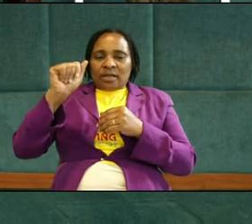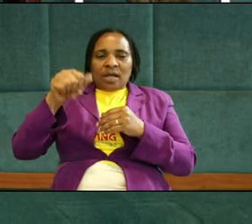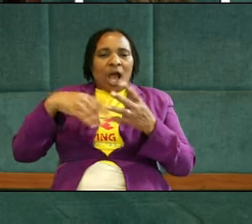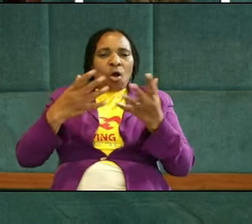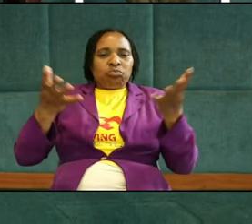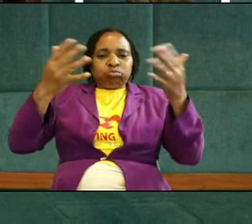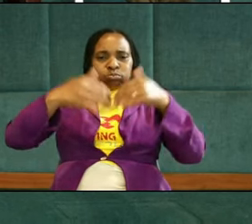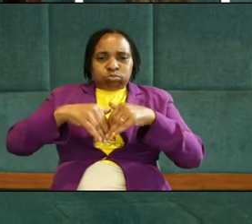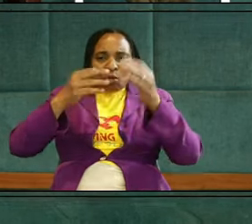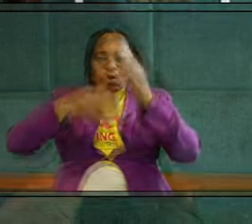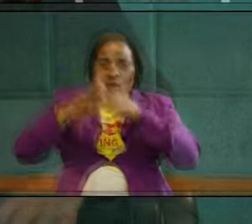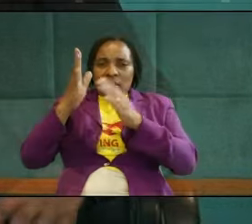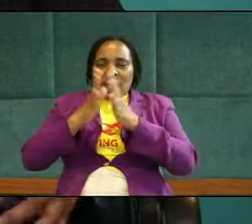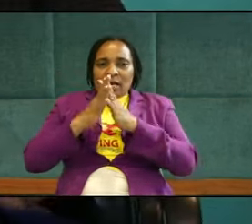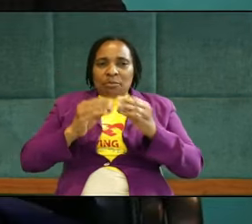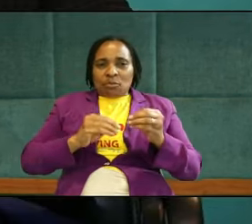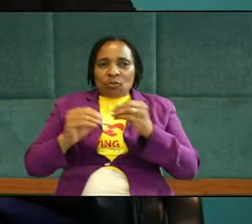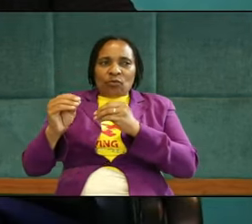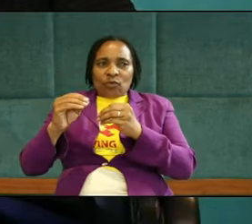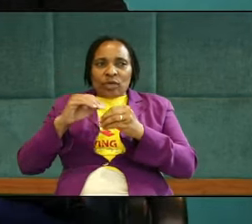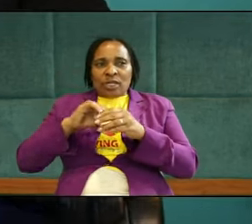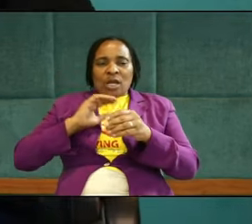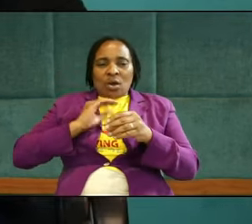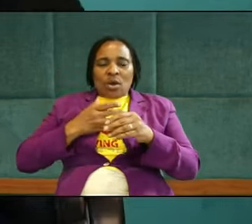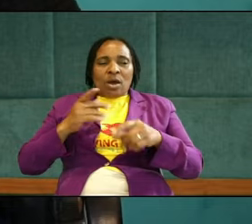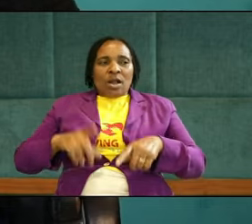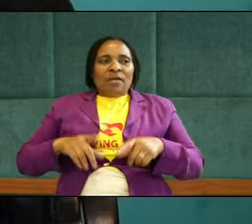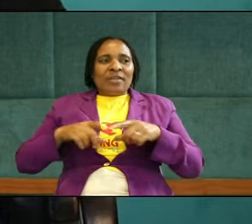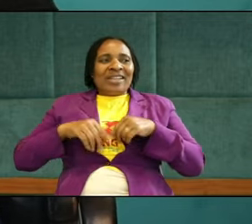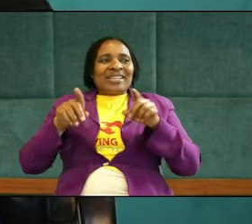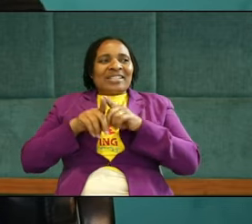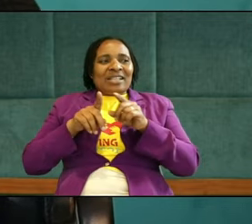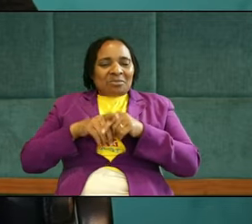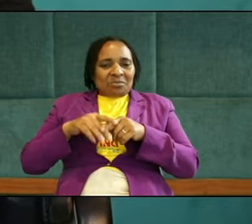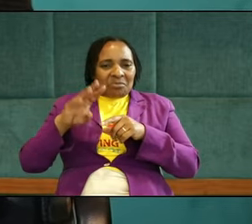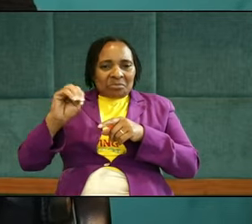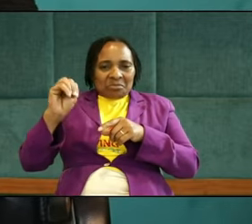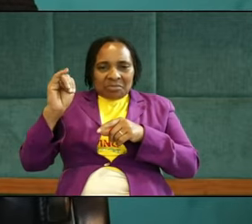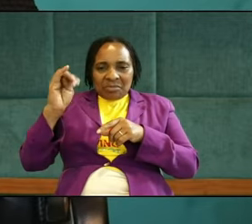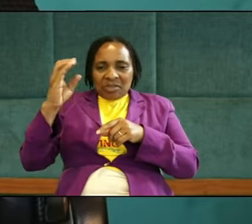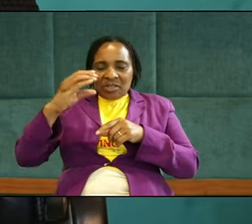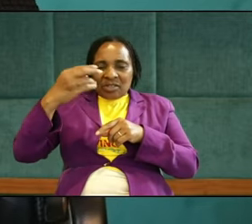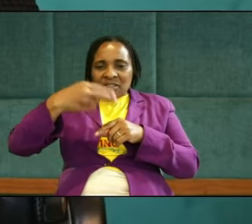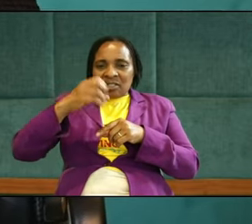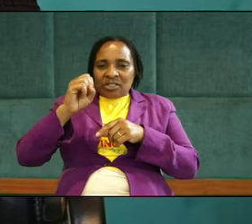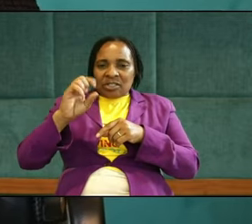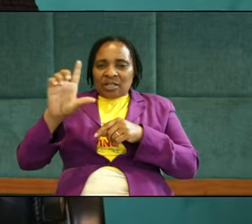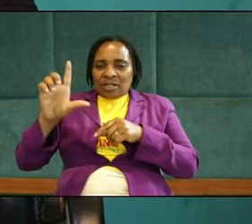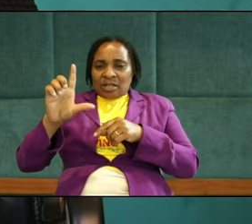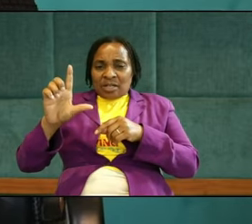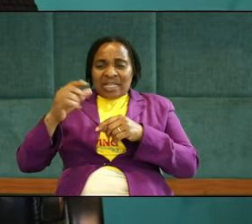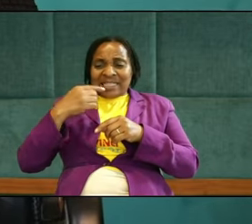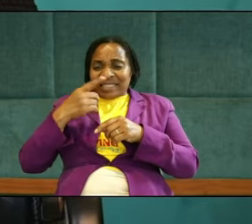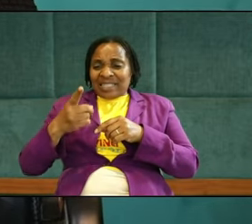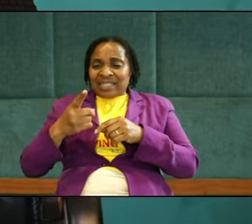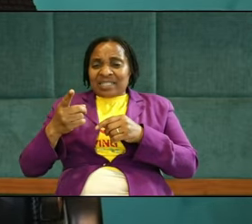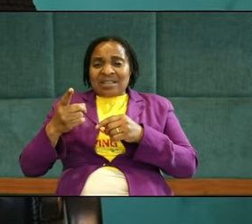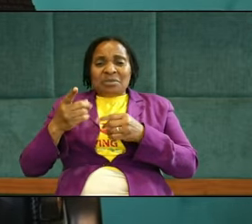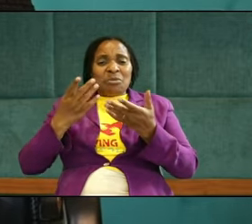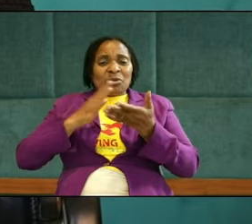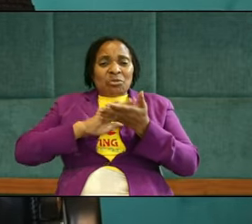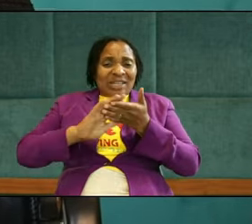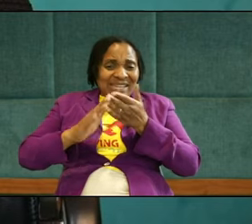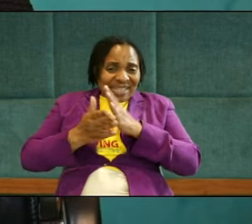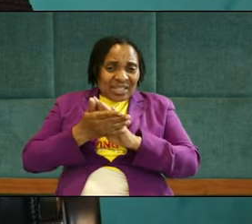closer to God in our lives? So just as Michelle has said, when we sin, no, repentance is also good. But